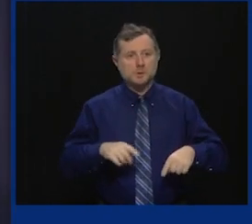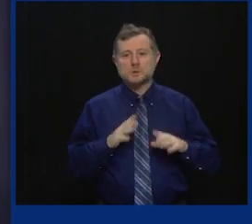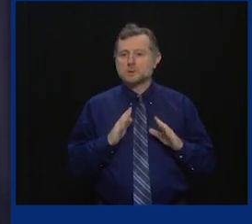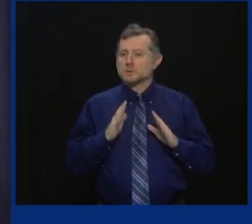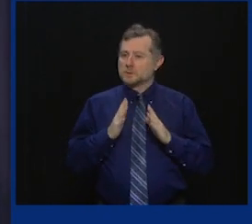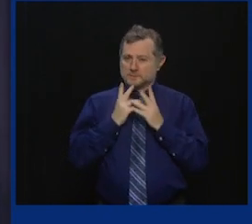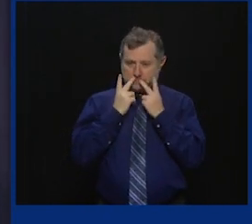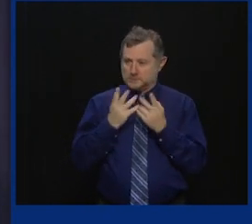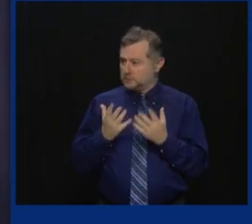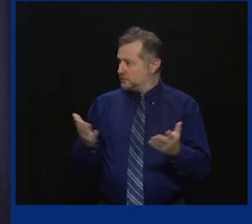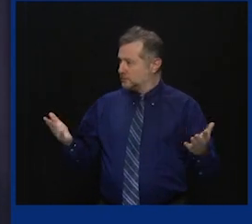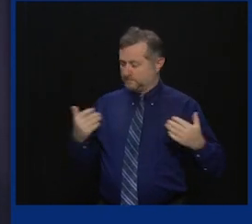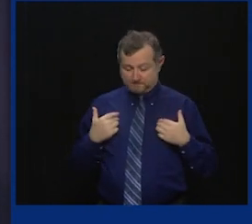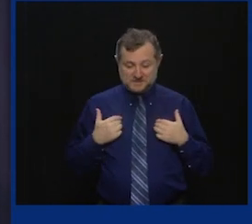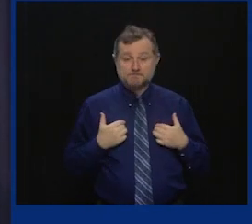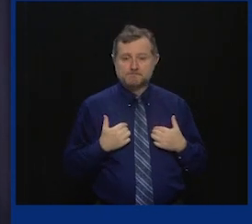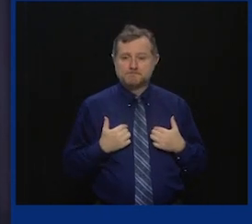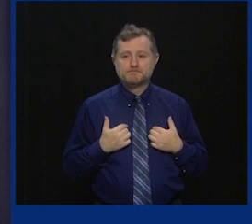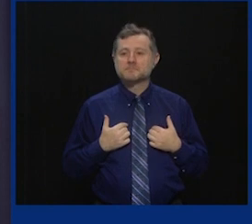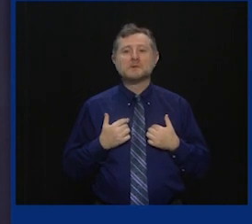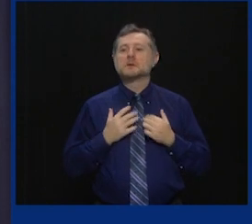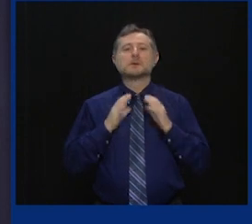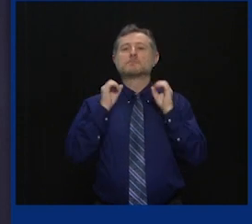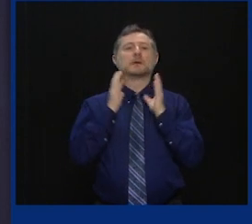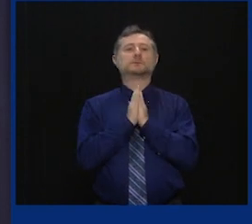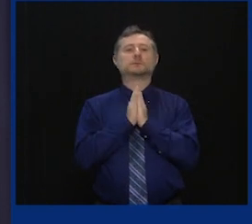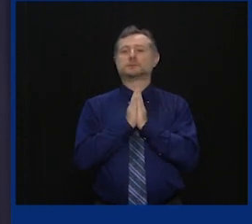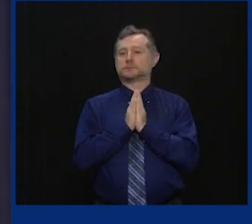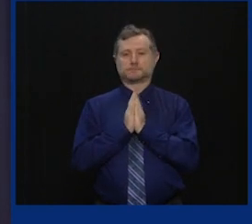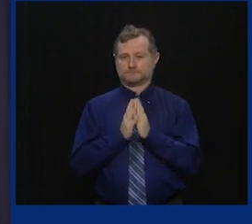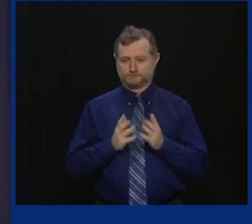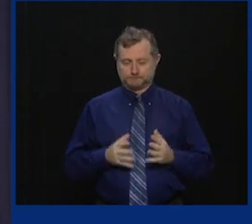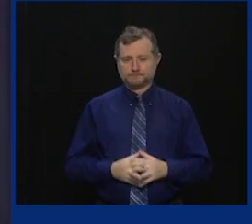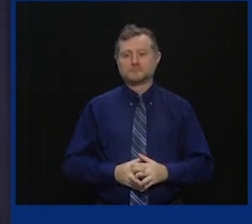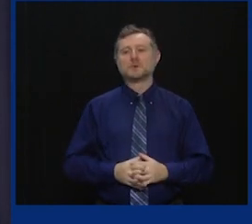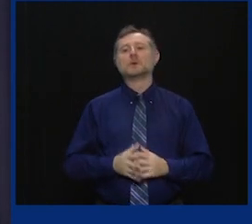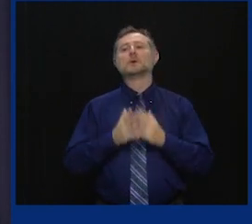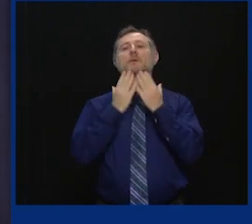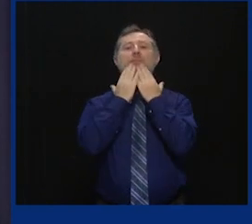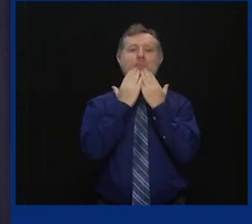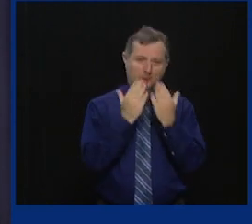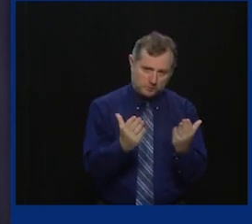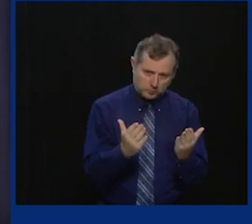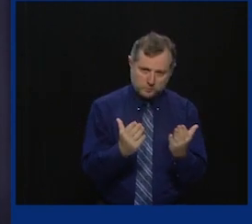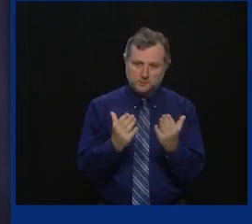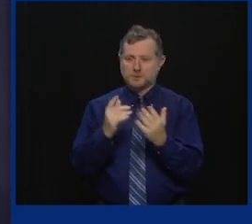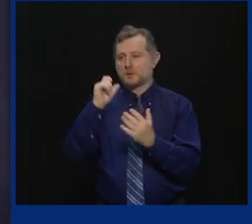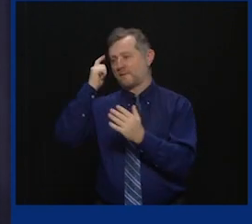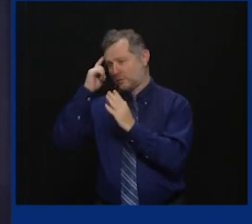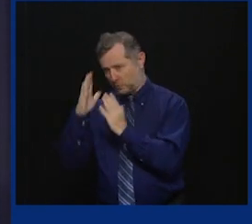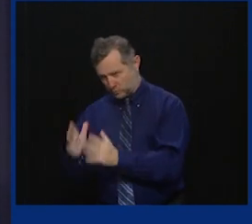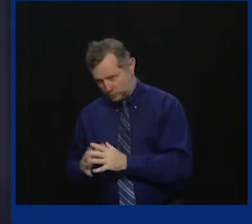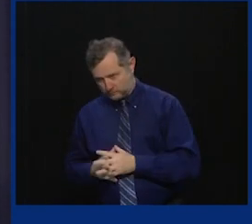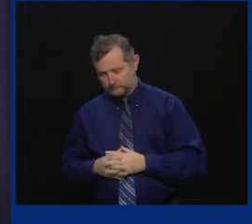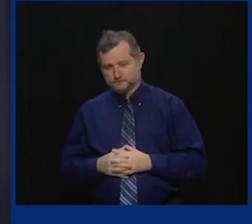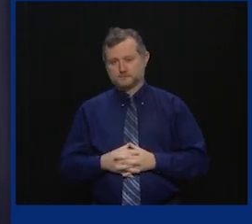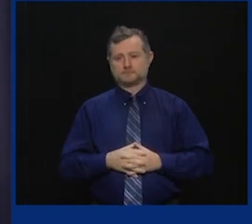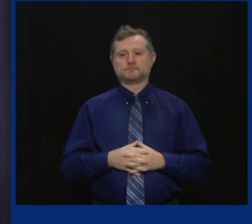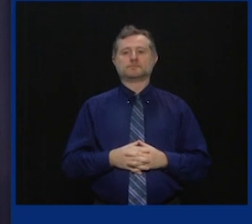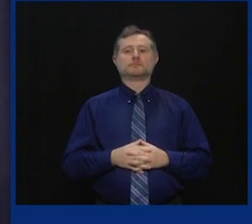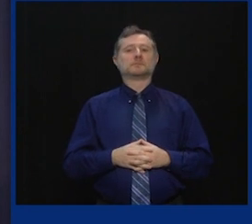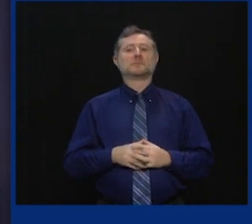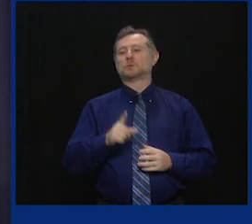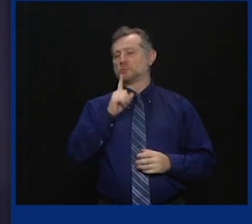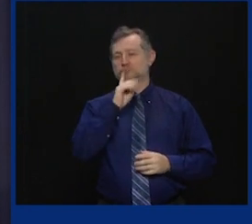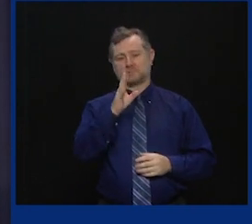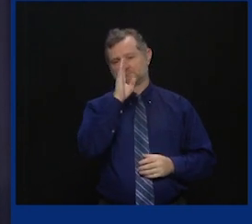here. It's just amazing. I just want to thank our governor because, quite frankly,